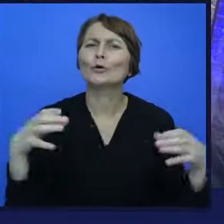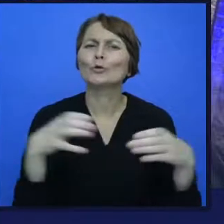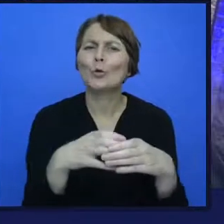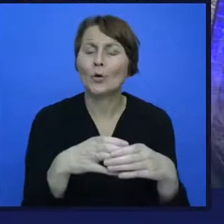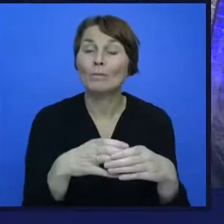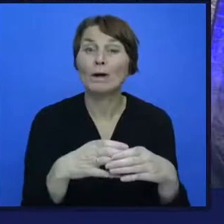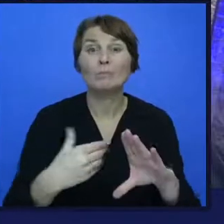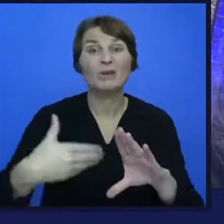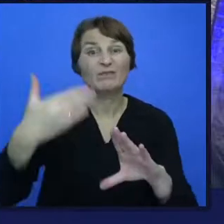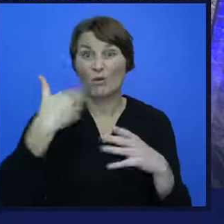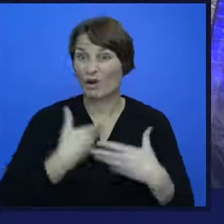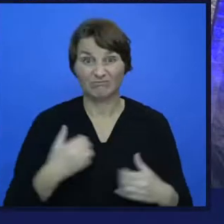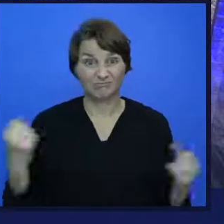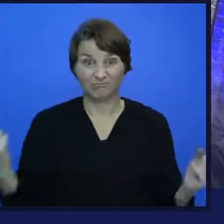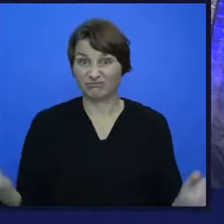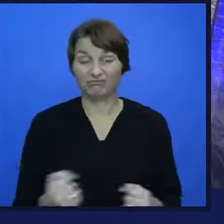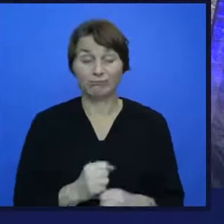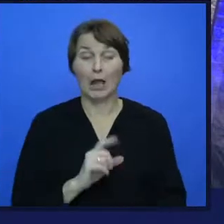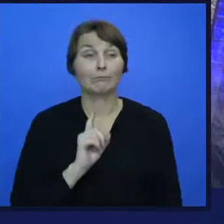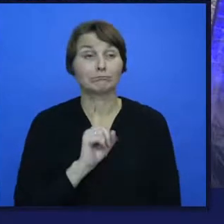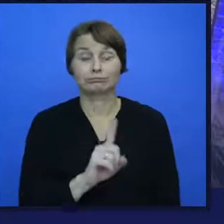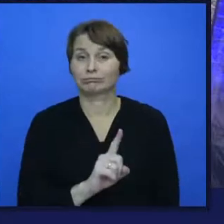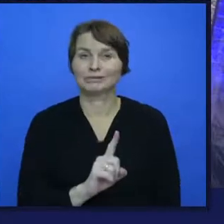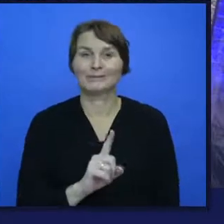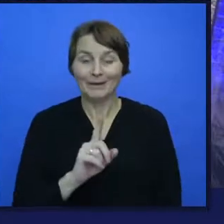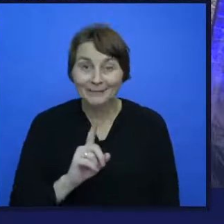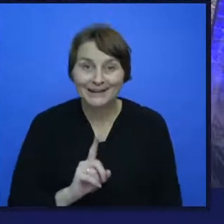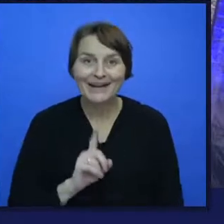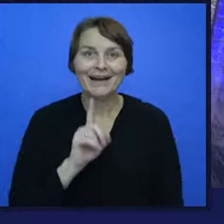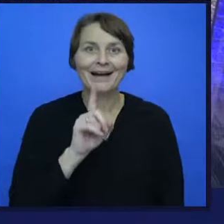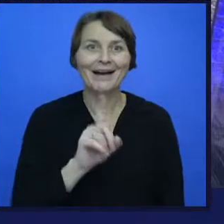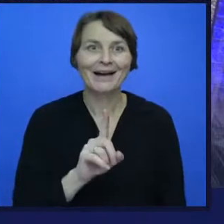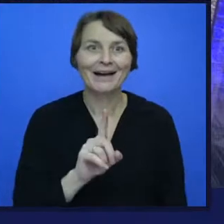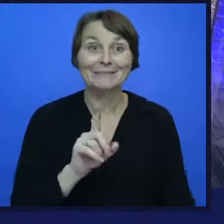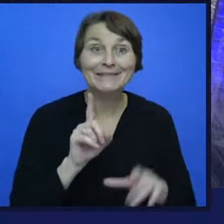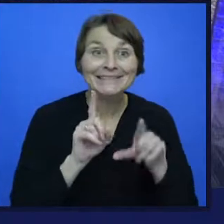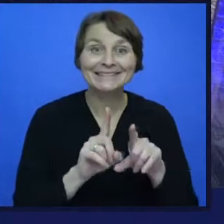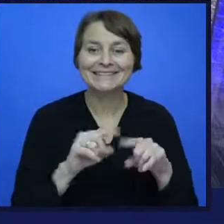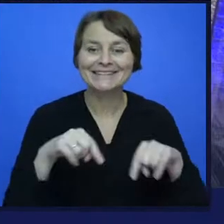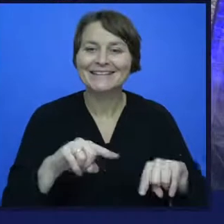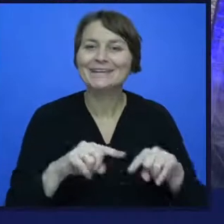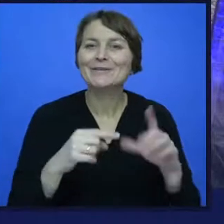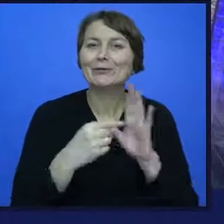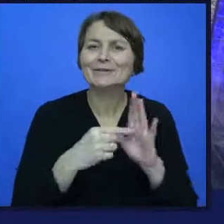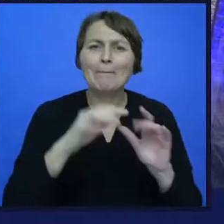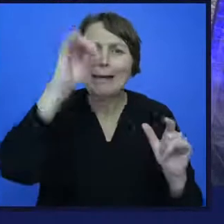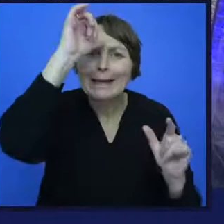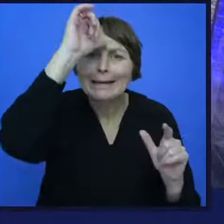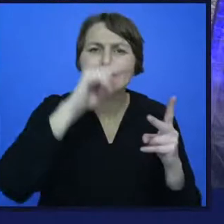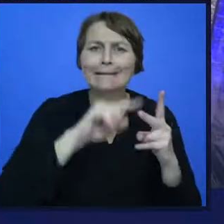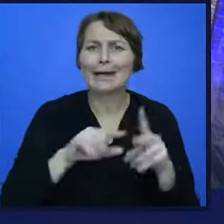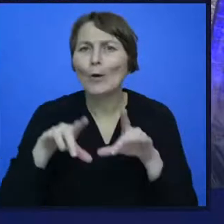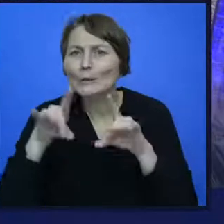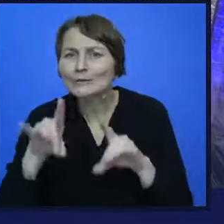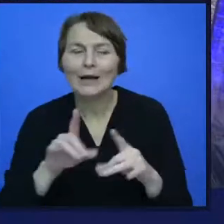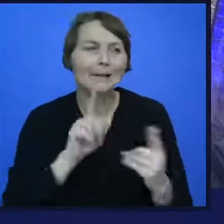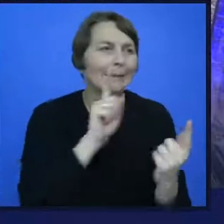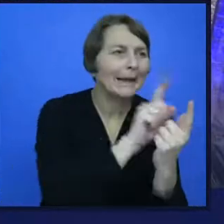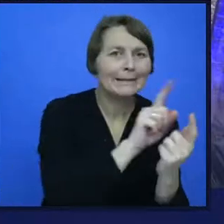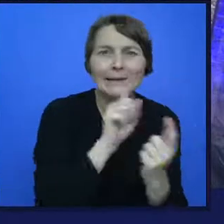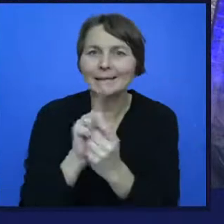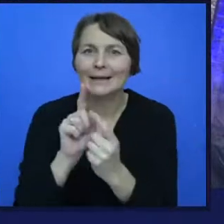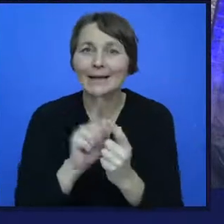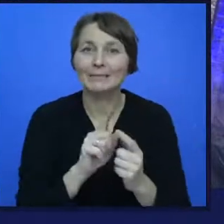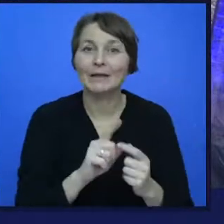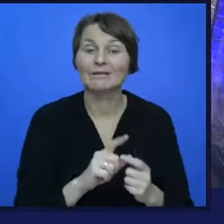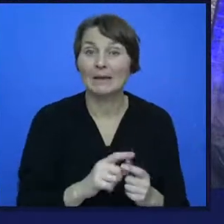going on. And, you know, you sit in a session in India and you sit in a session in Australia. And, you know, even if they're not in English,